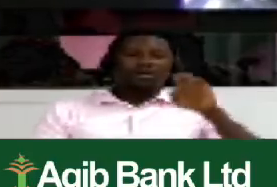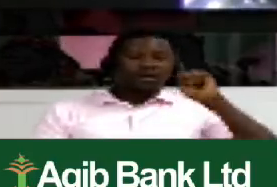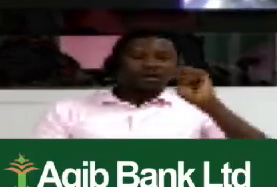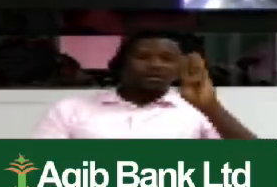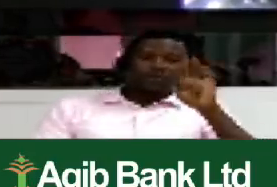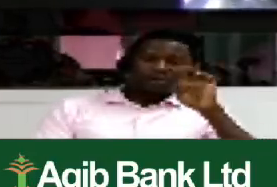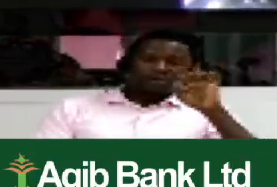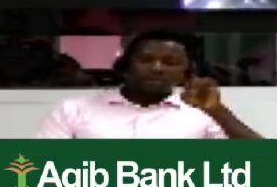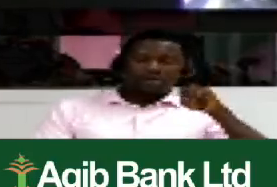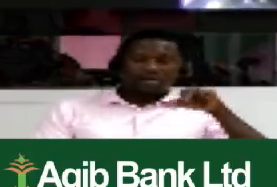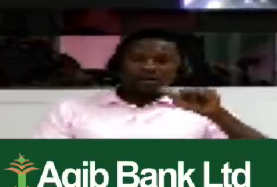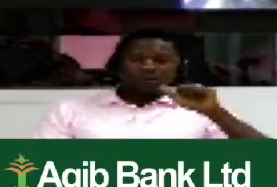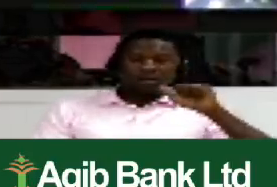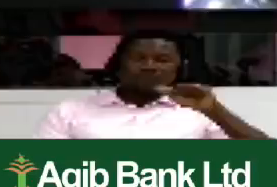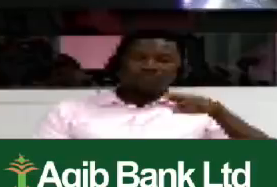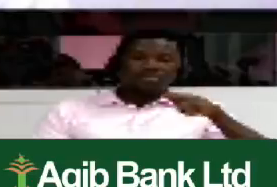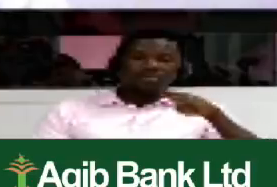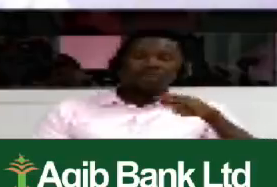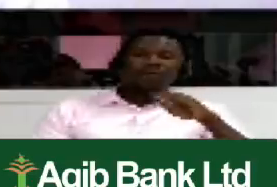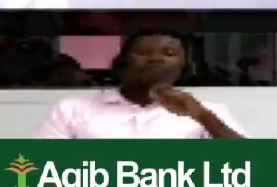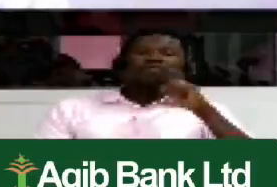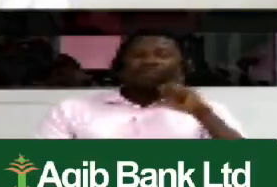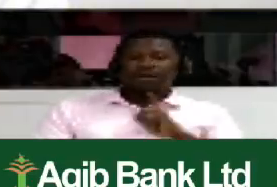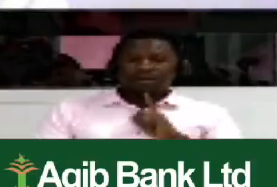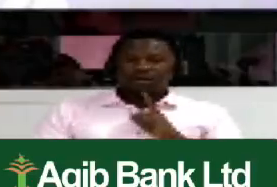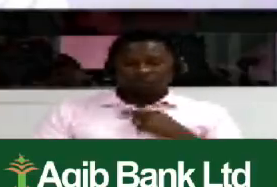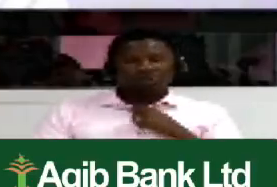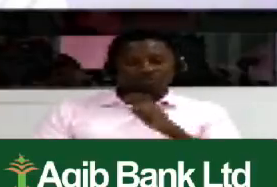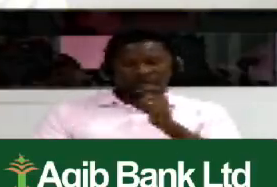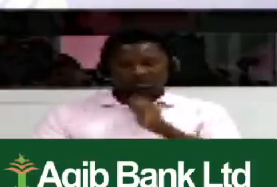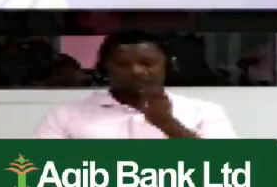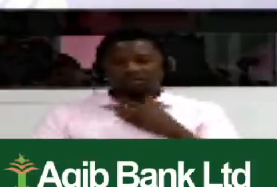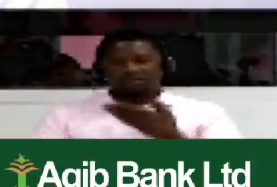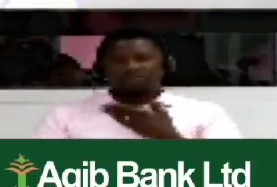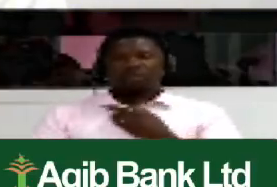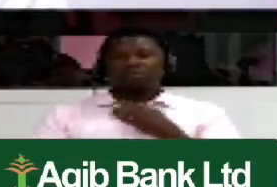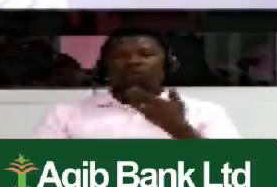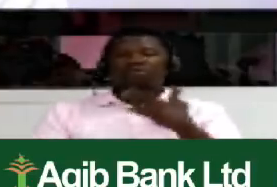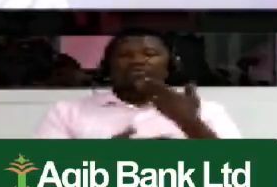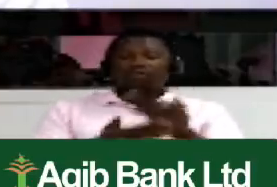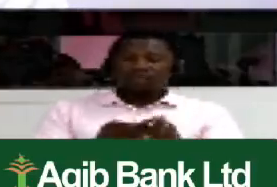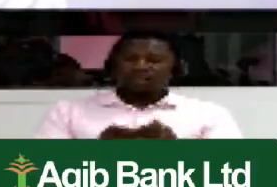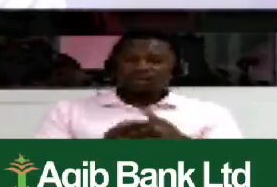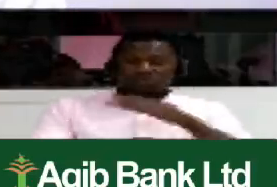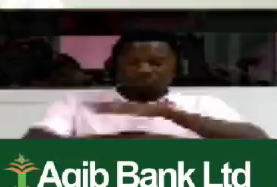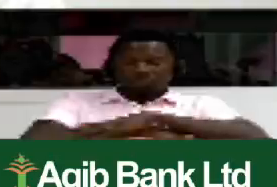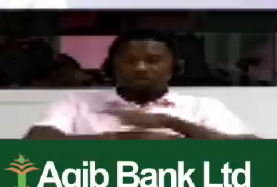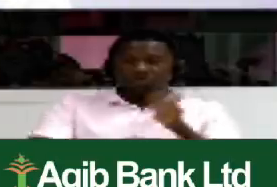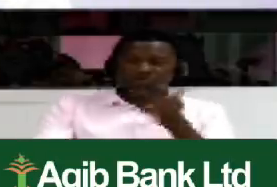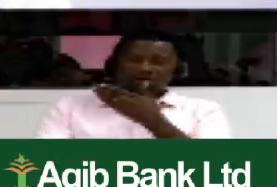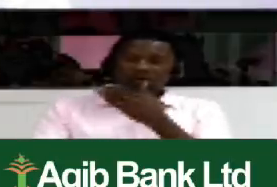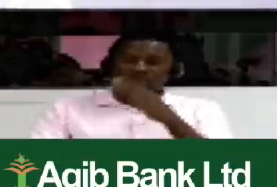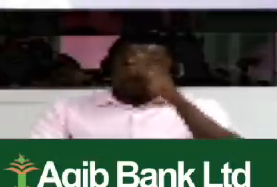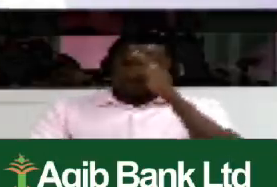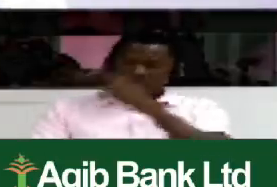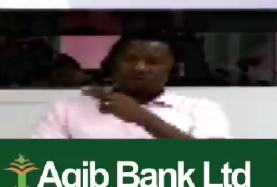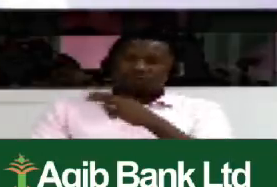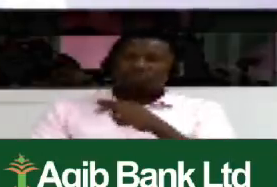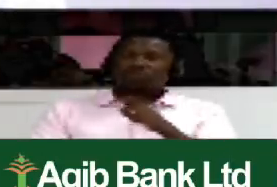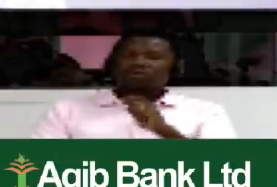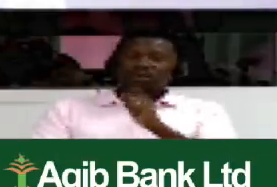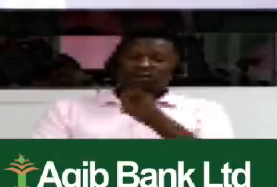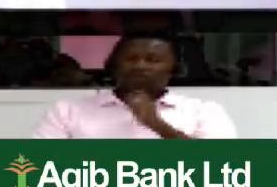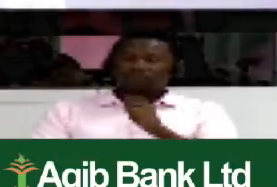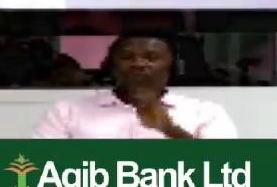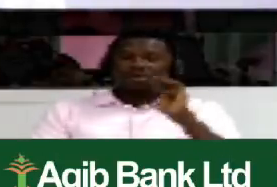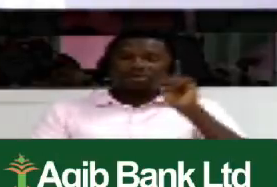from the school we went to the house of Ibrahim Abare, and then we met the father. So let's focus on the interviews that were conducted at the school.